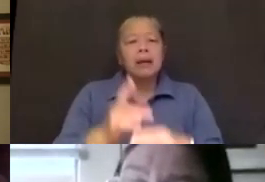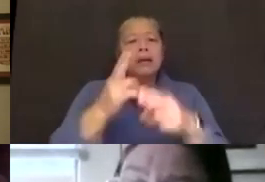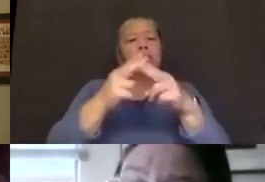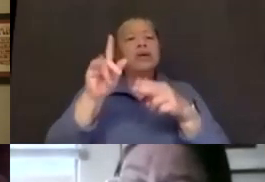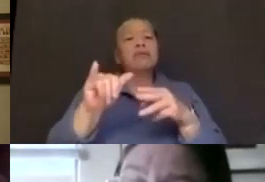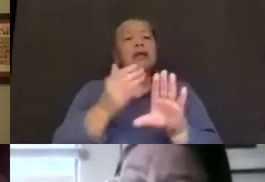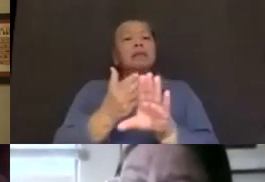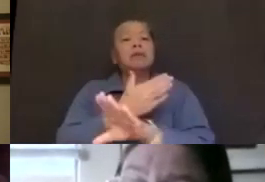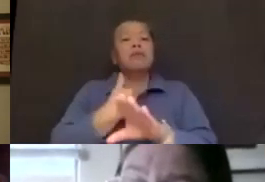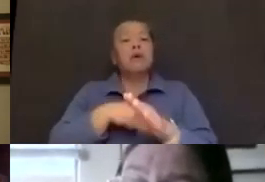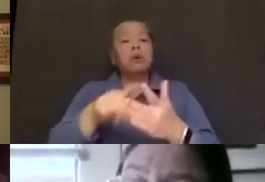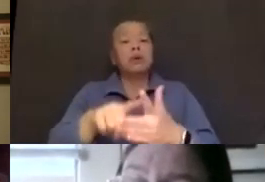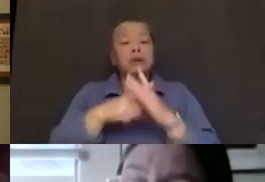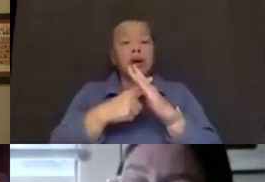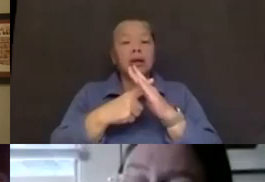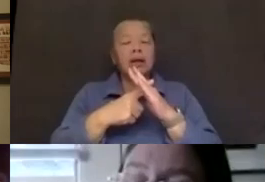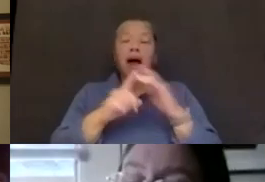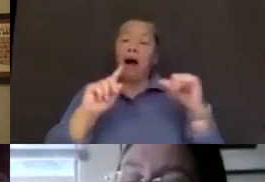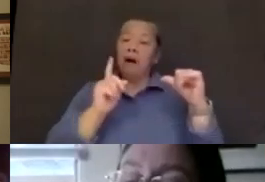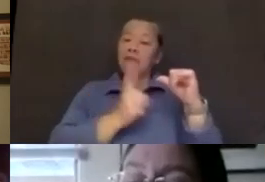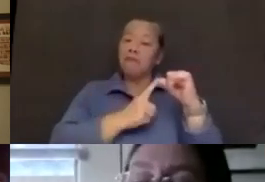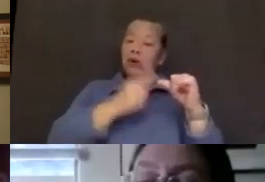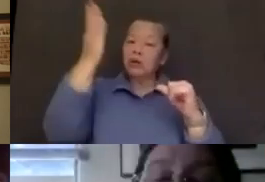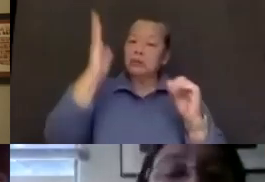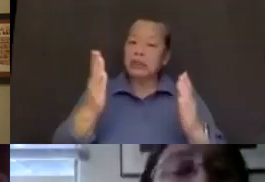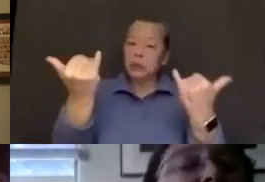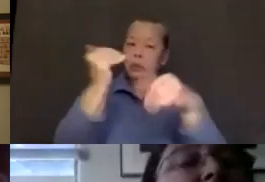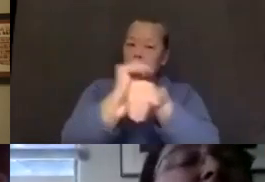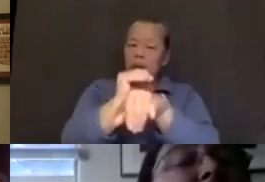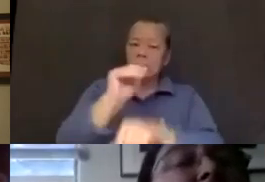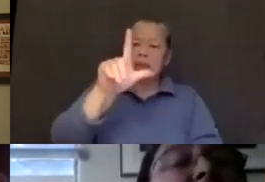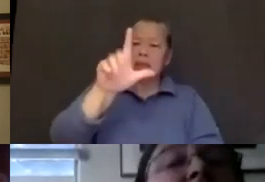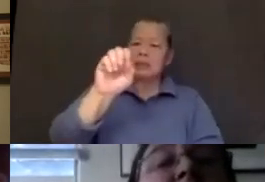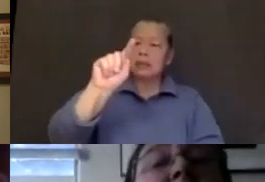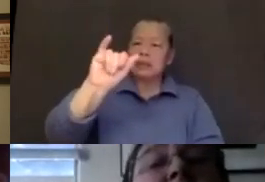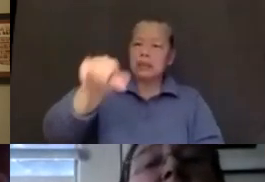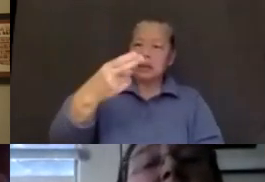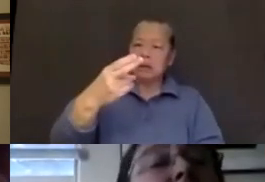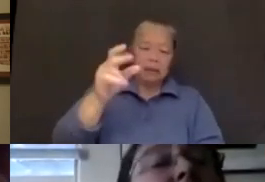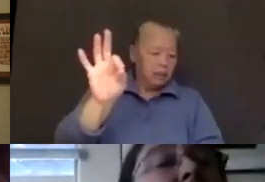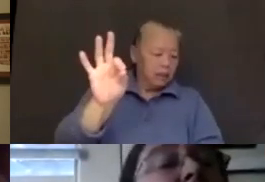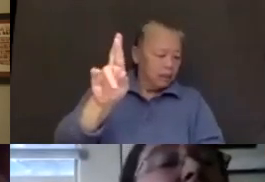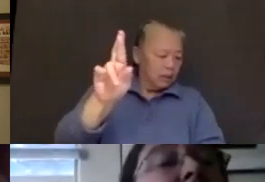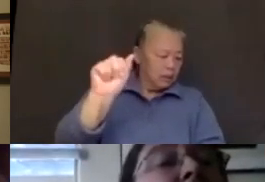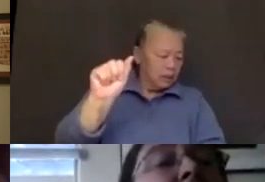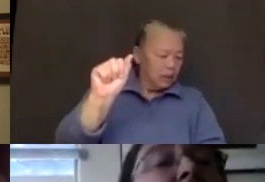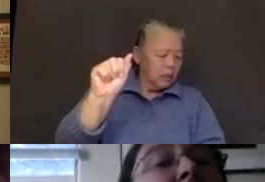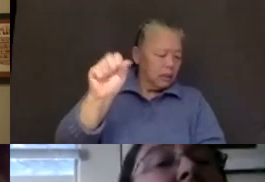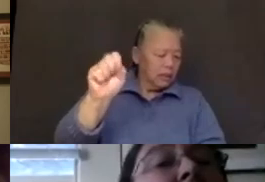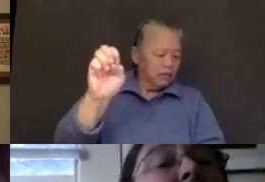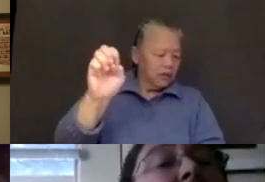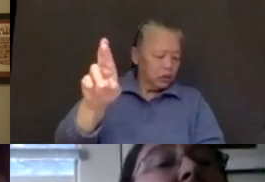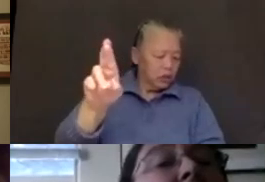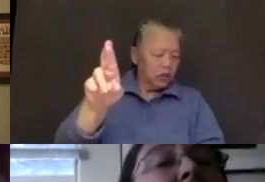Before we do, our first speaker for tonight is going to be Letiah Fraser. She is going to speak for